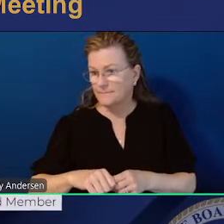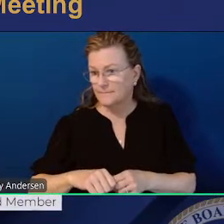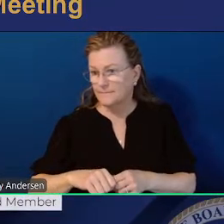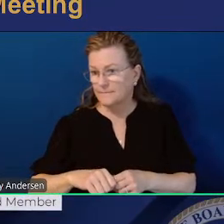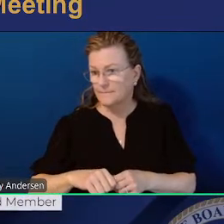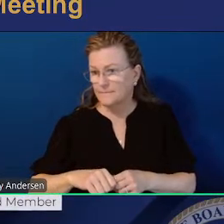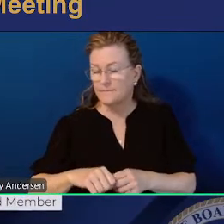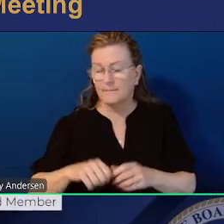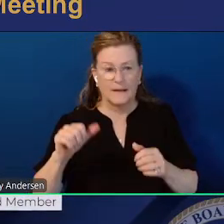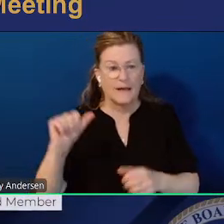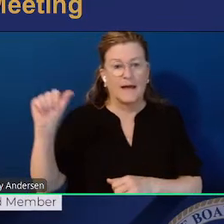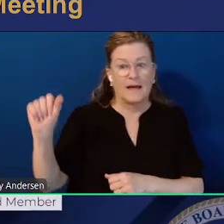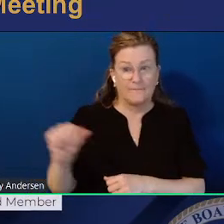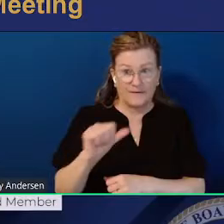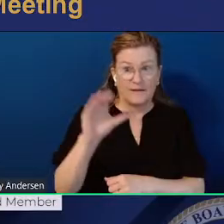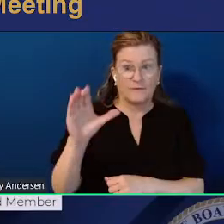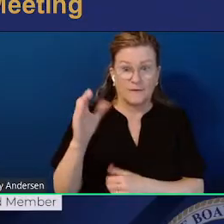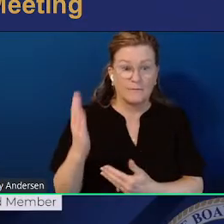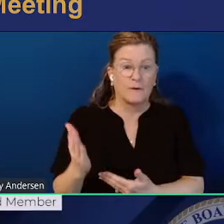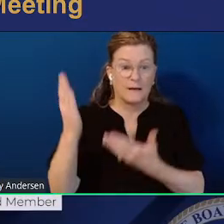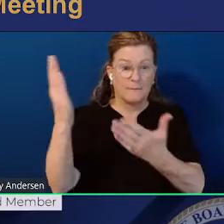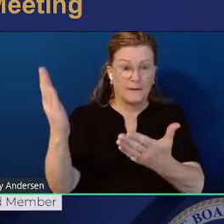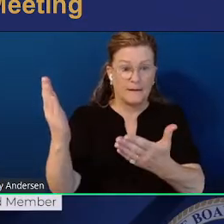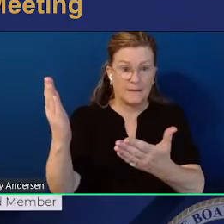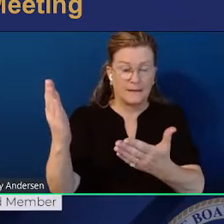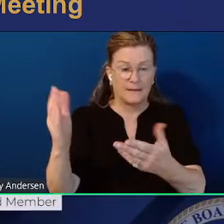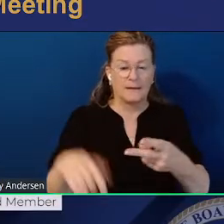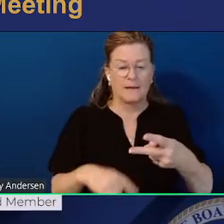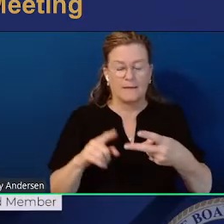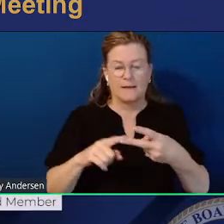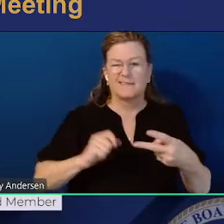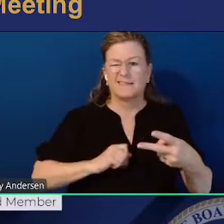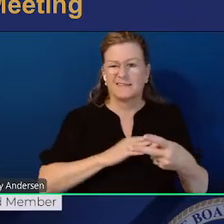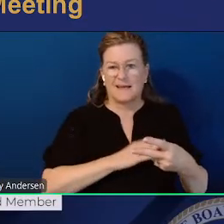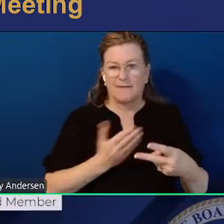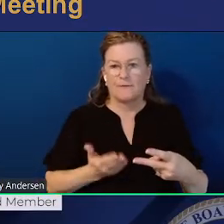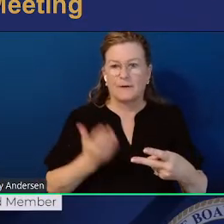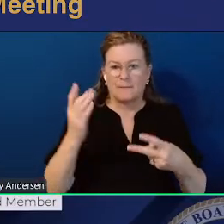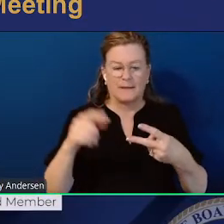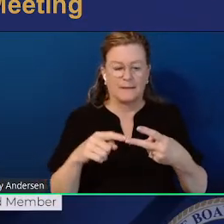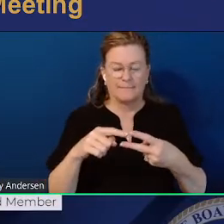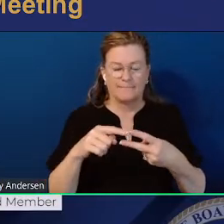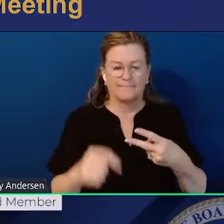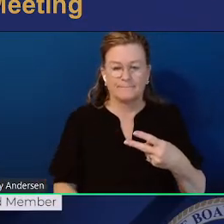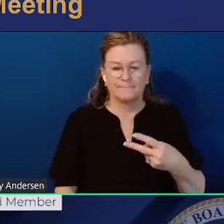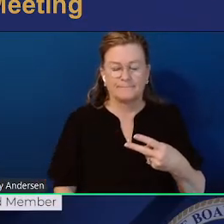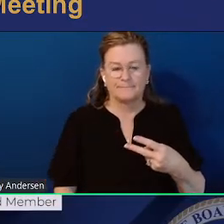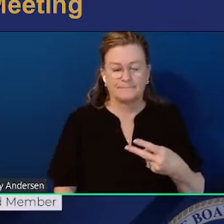So you have the advisory council recommended, and then you have the staff recommended.